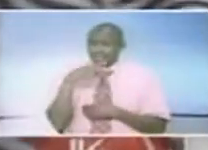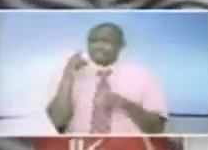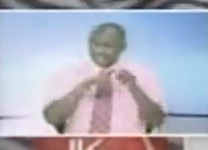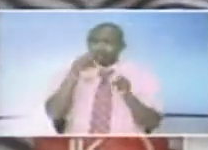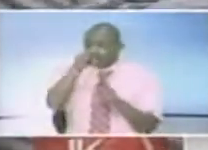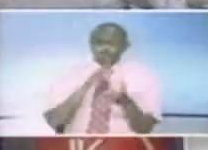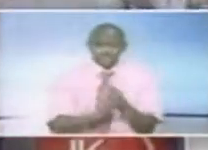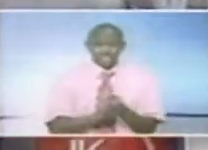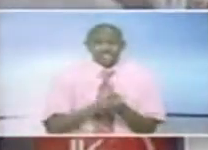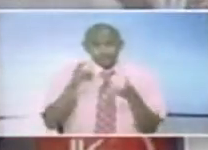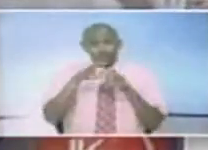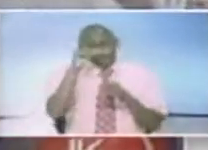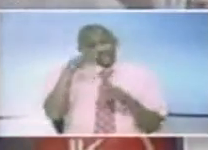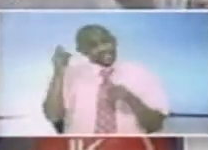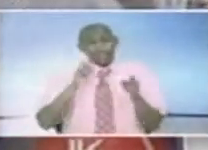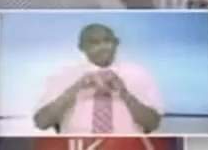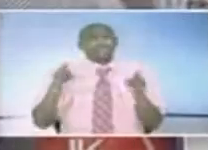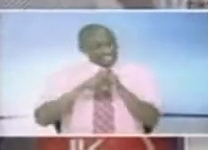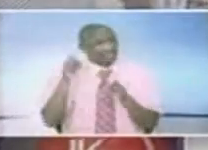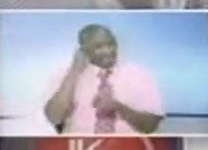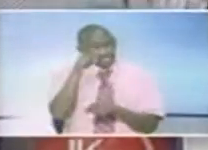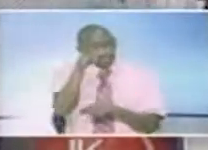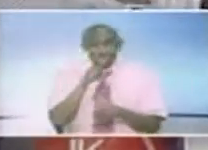like you? Have you found like-minded people?